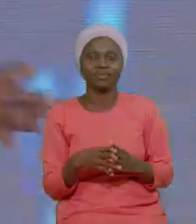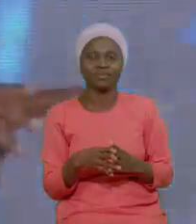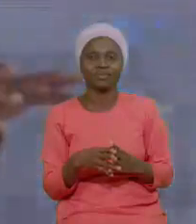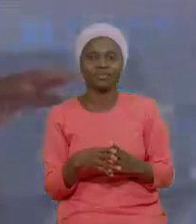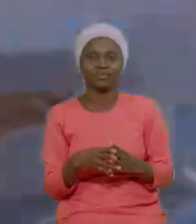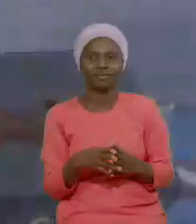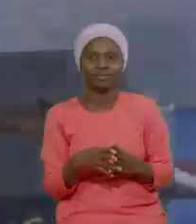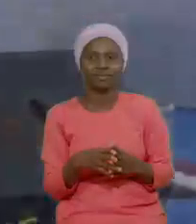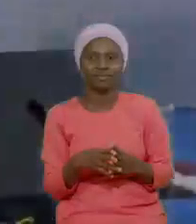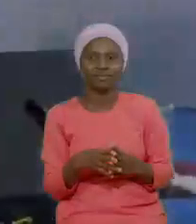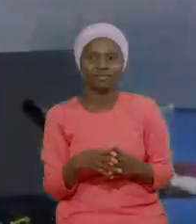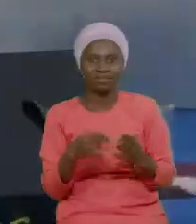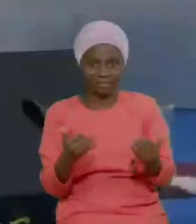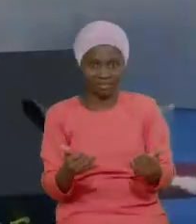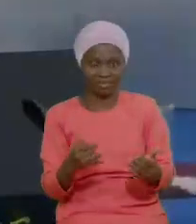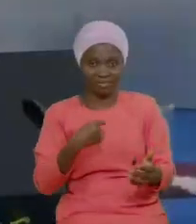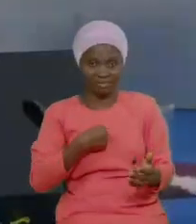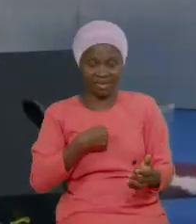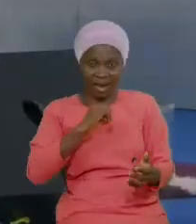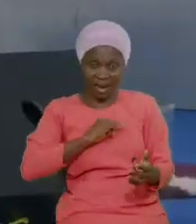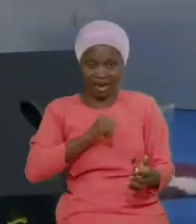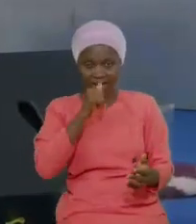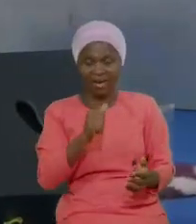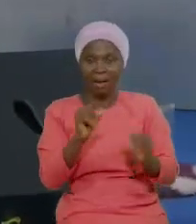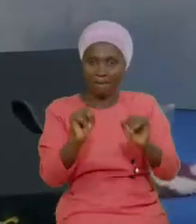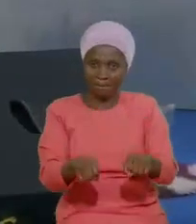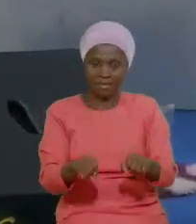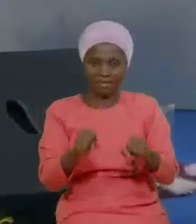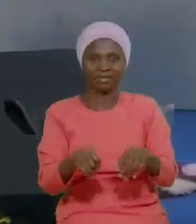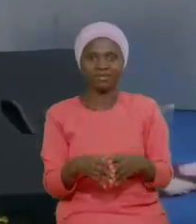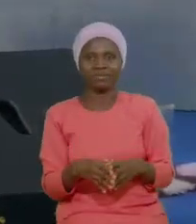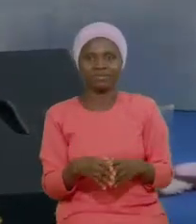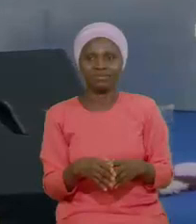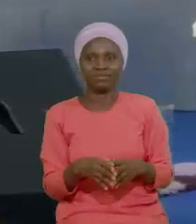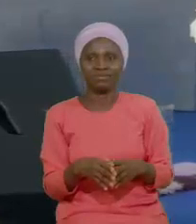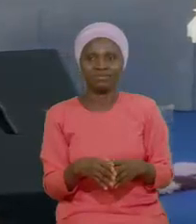Now I am positive. Can you do that? Yes, I can.